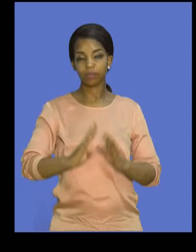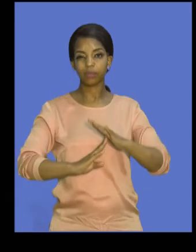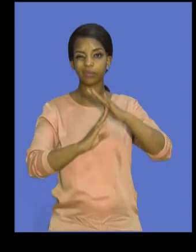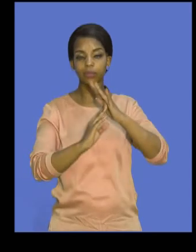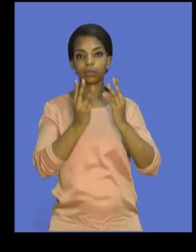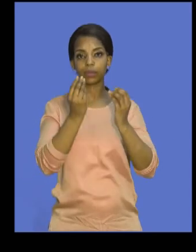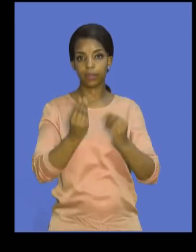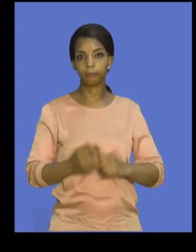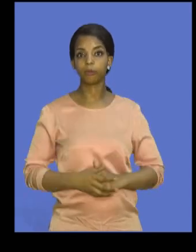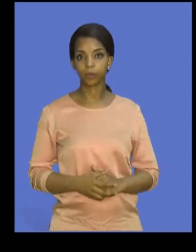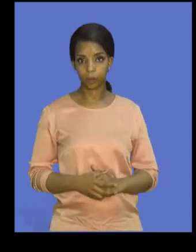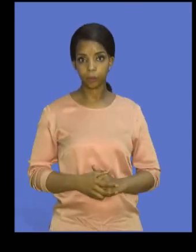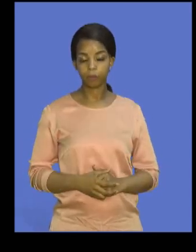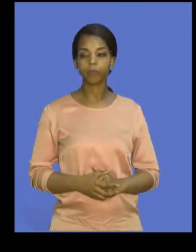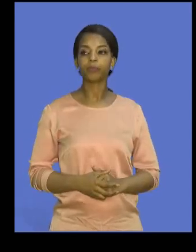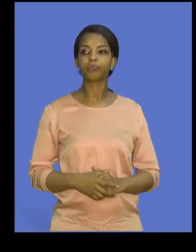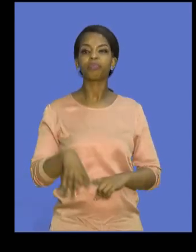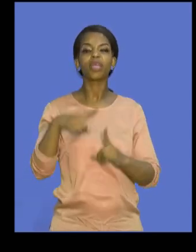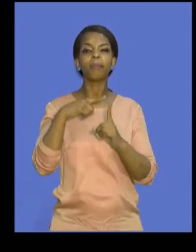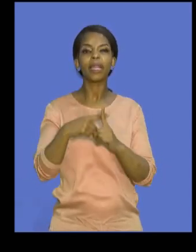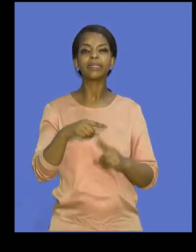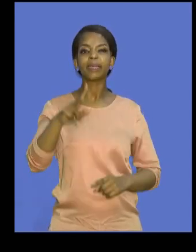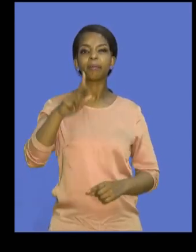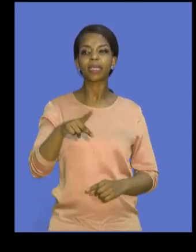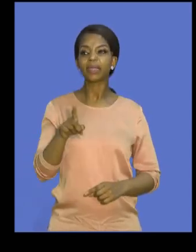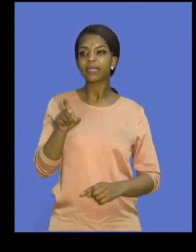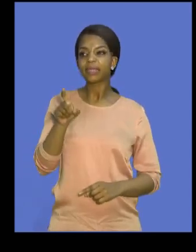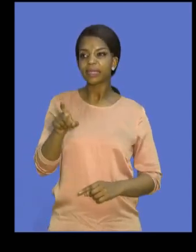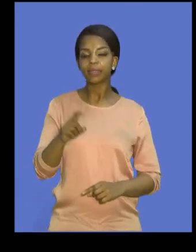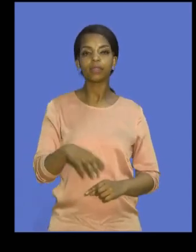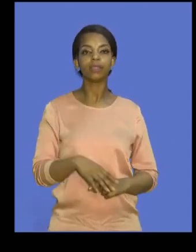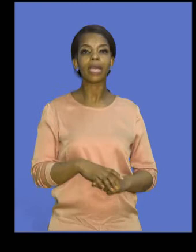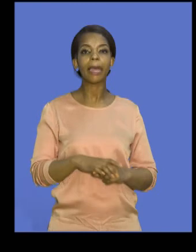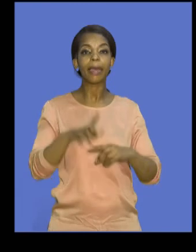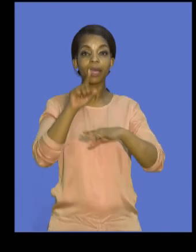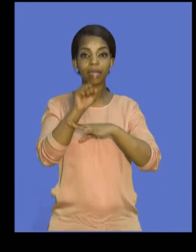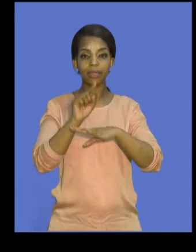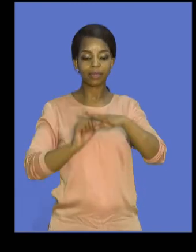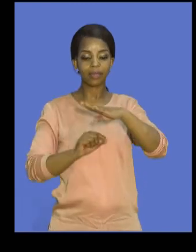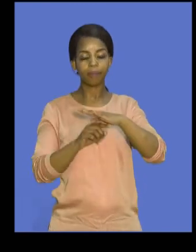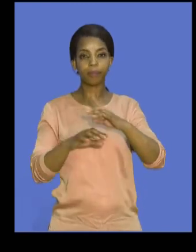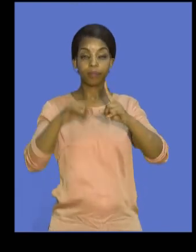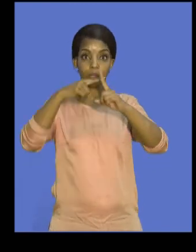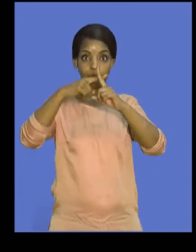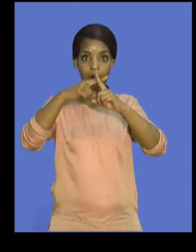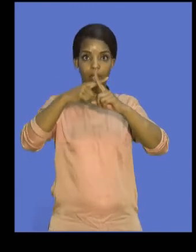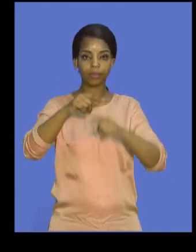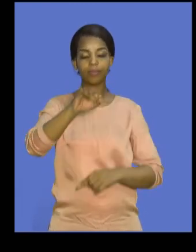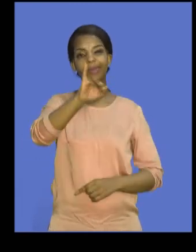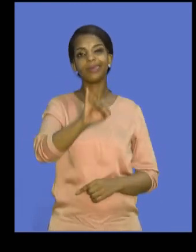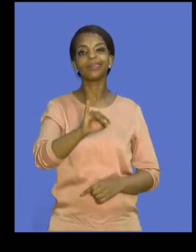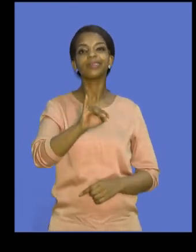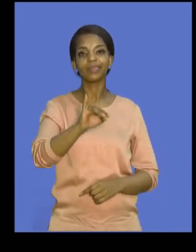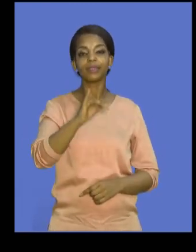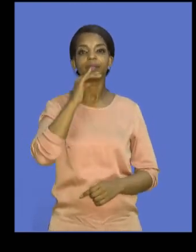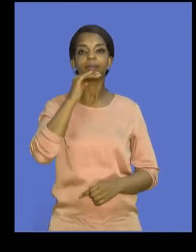the P that we have here multiplied by I, which means that the interest that we are dealing